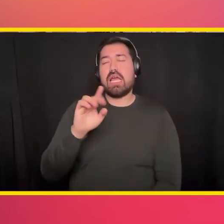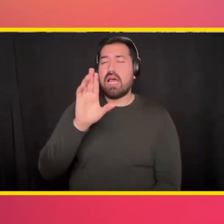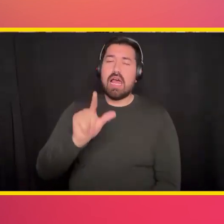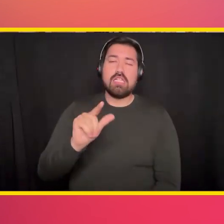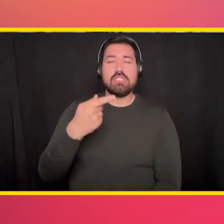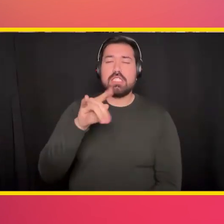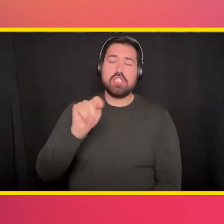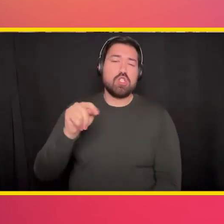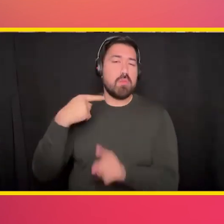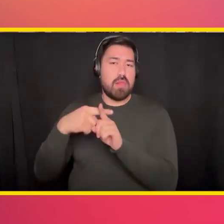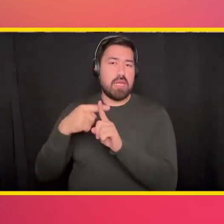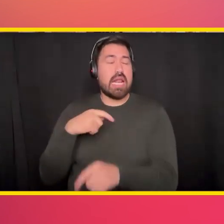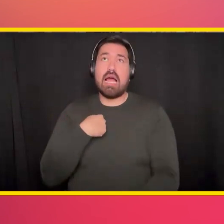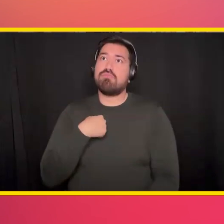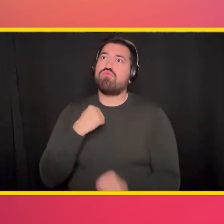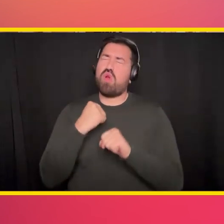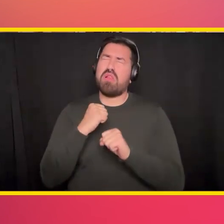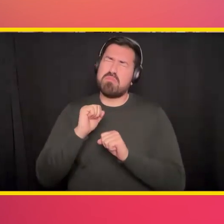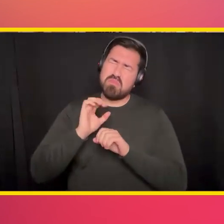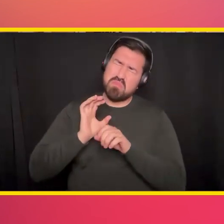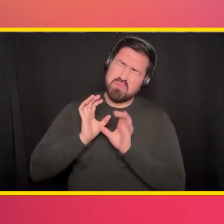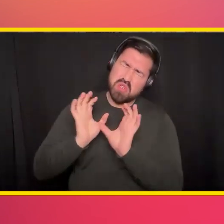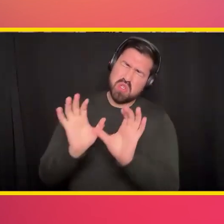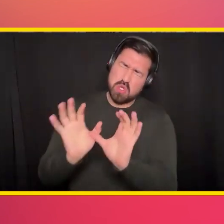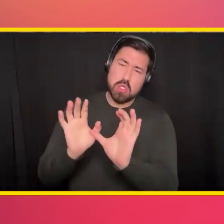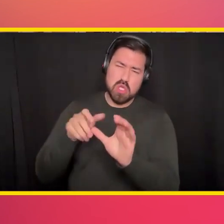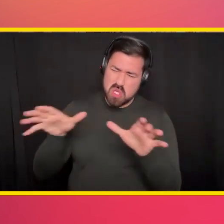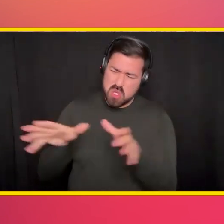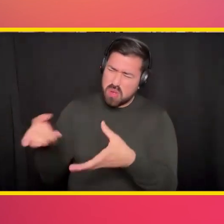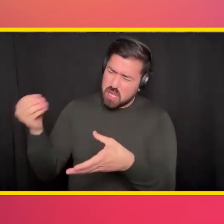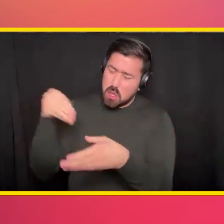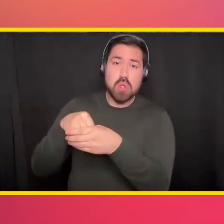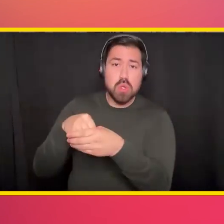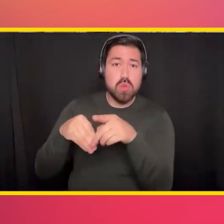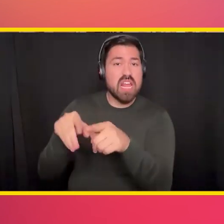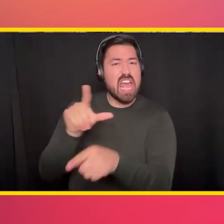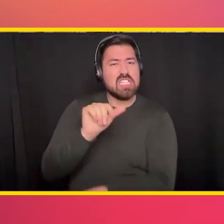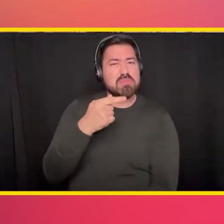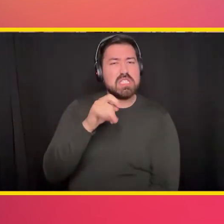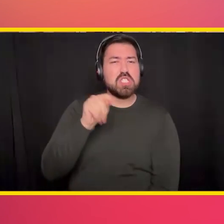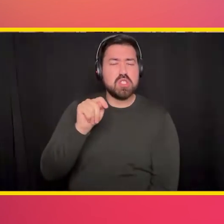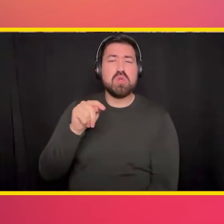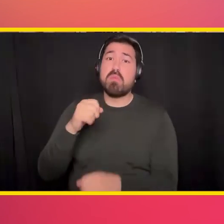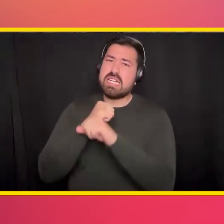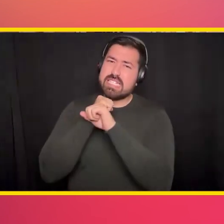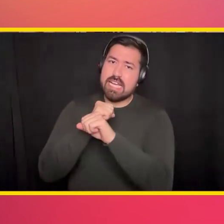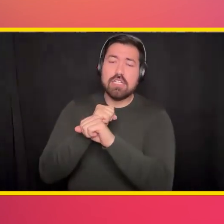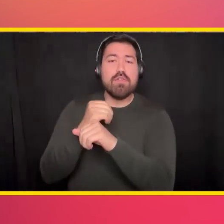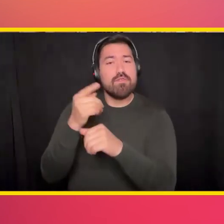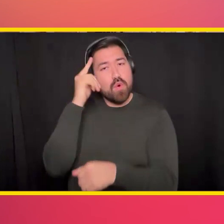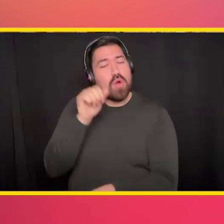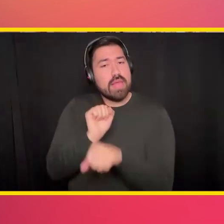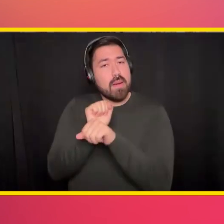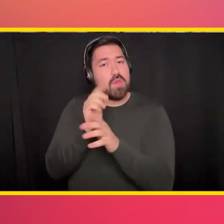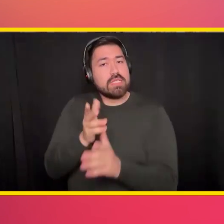I strongly pushed every business I work with to include LGBTQ protections for their employees and